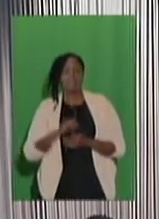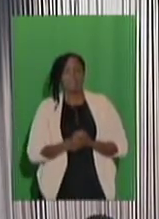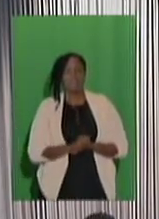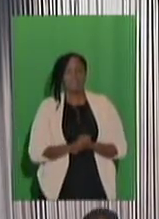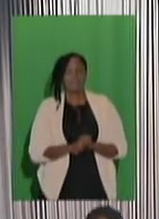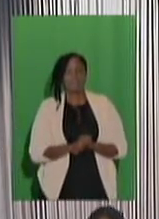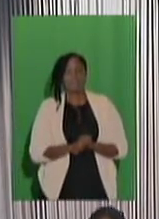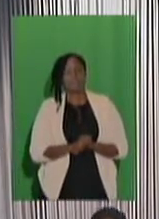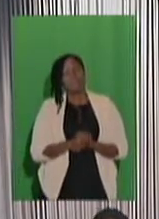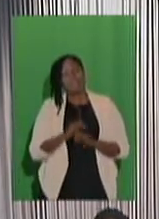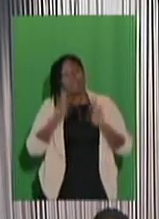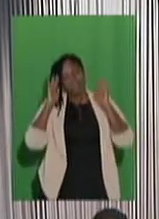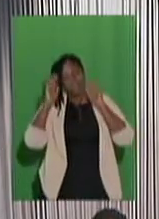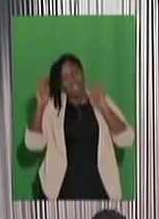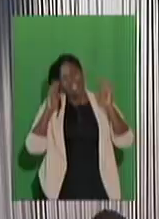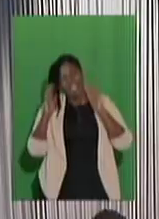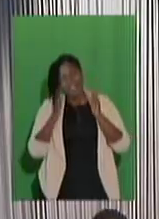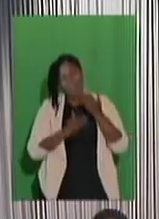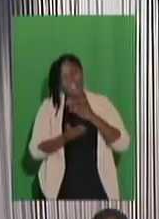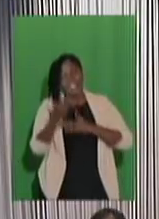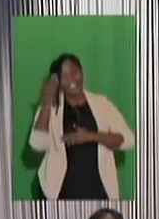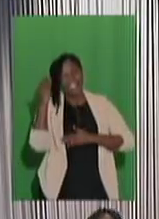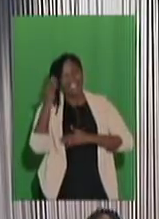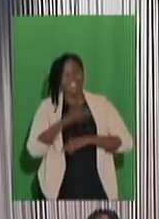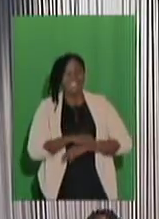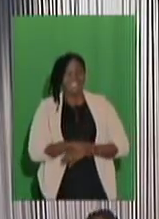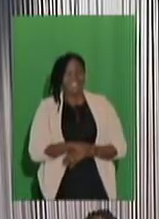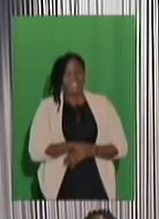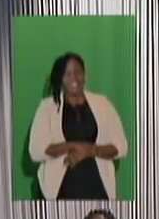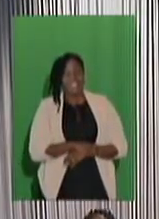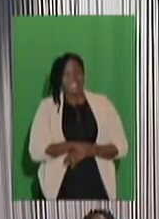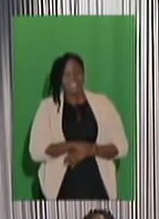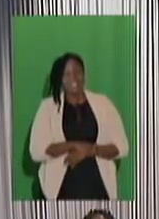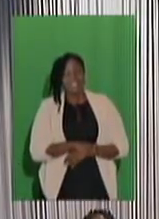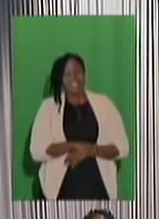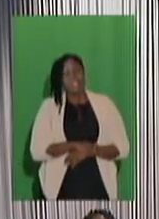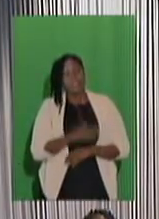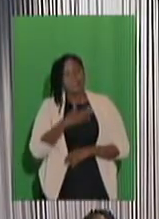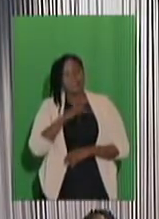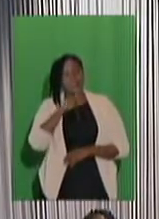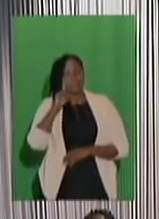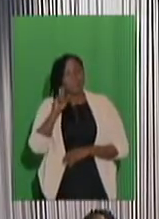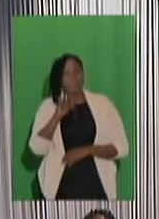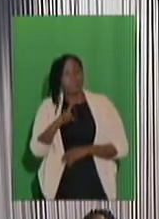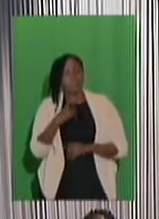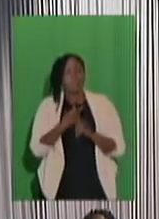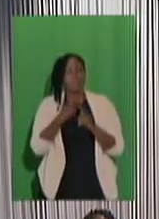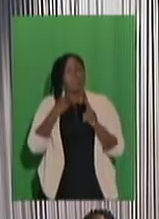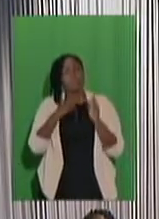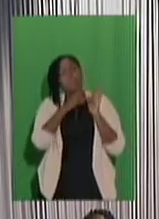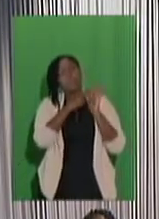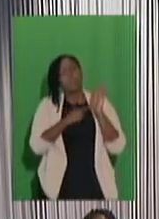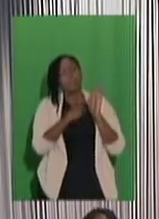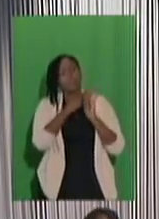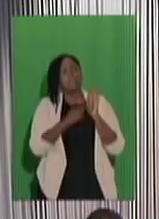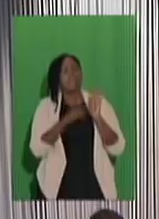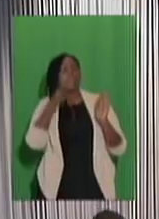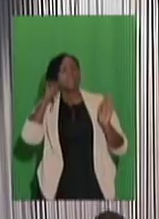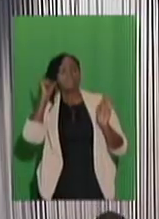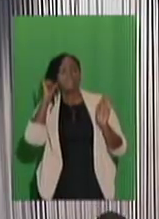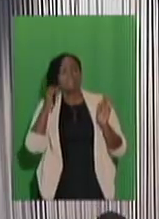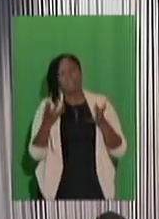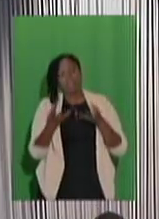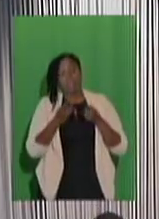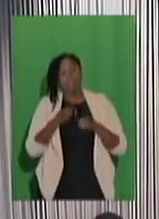Hi, good morning. Morning. My question is kind of coming off of some of the regulations that were announced yesterday. We've been getting some